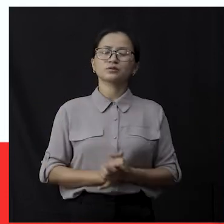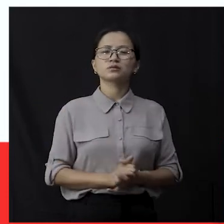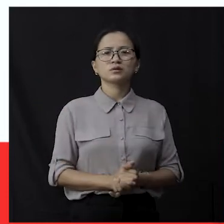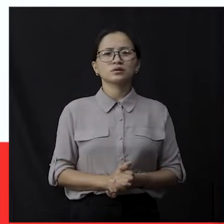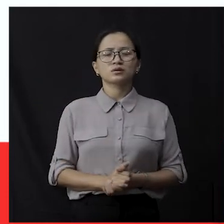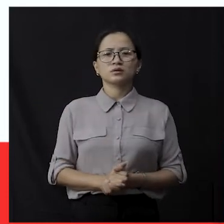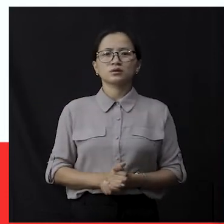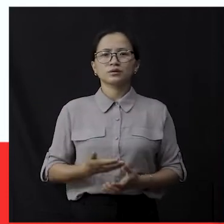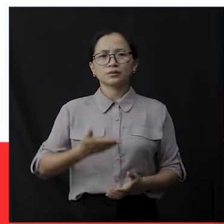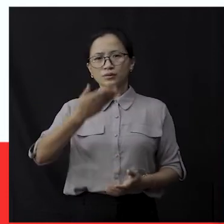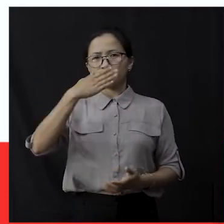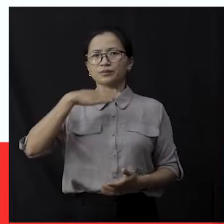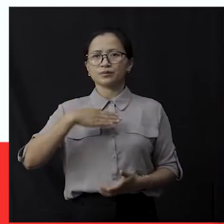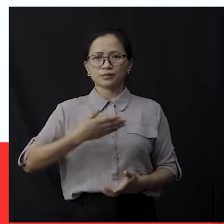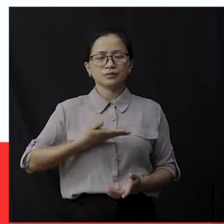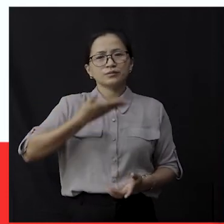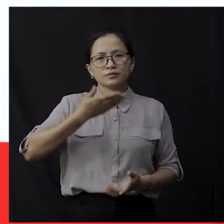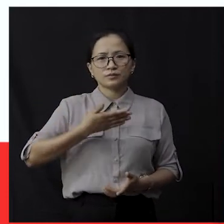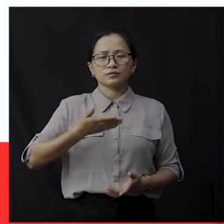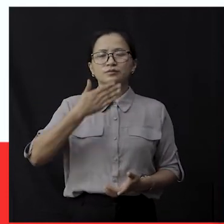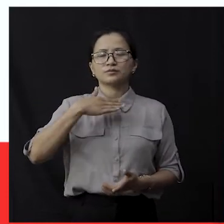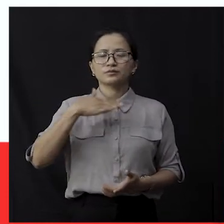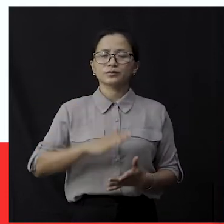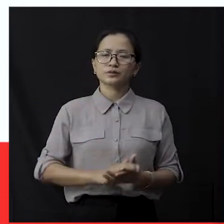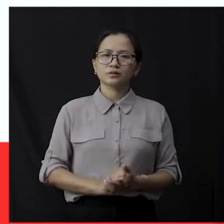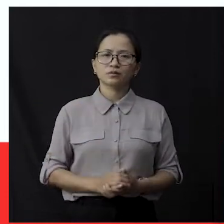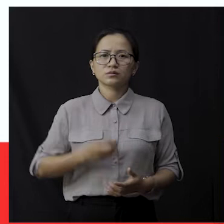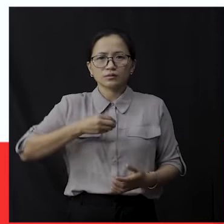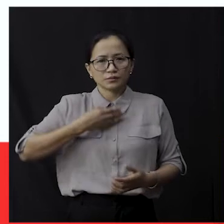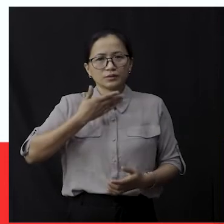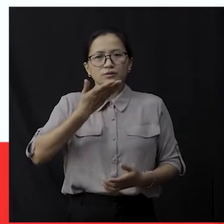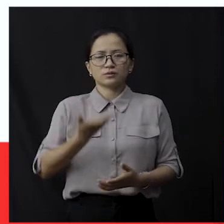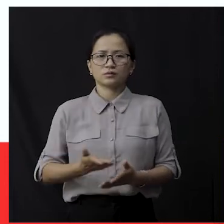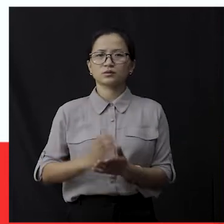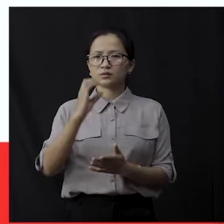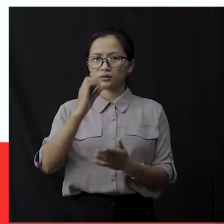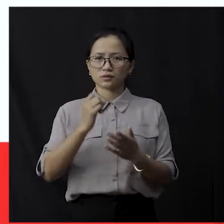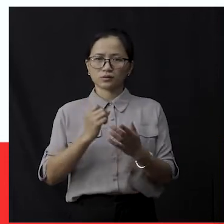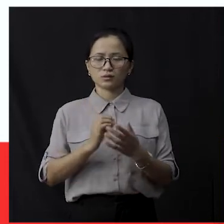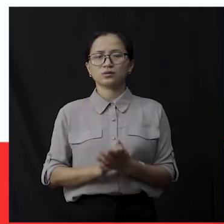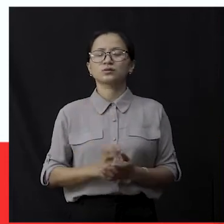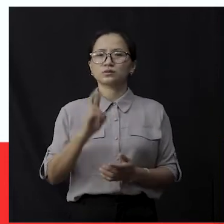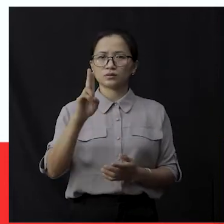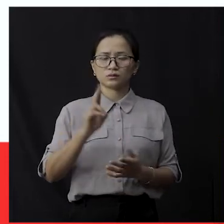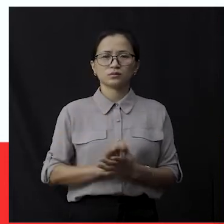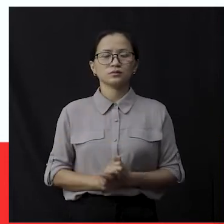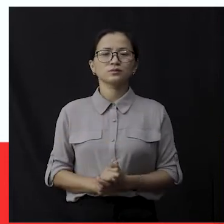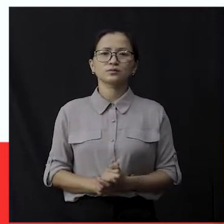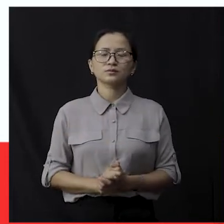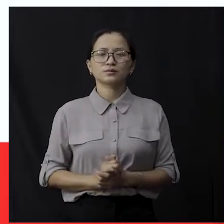students, we breathe in oxygen and we breathe out carbon dioxide.